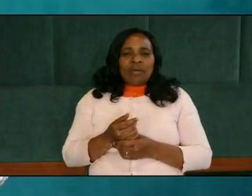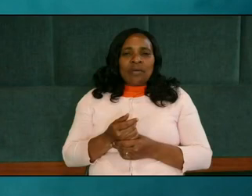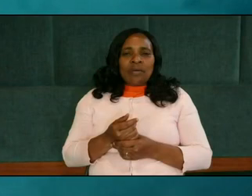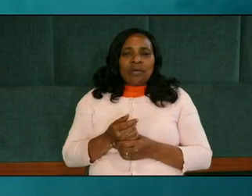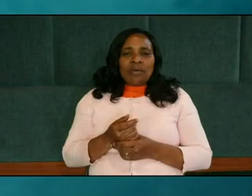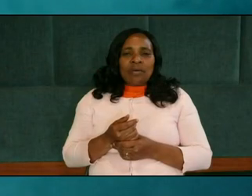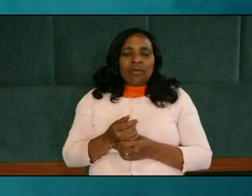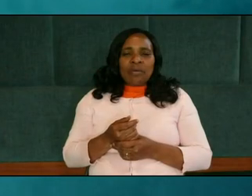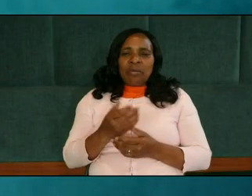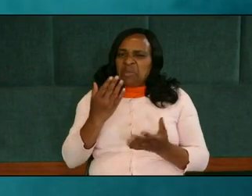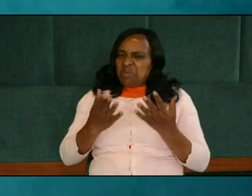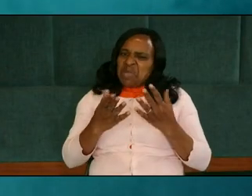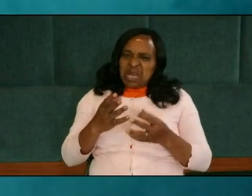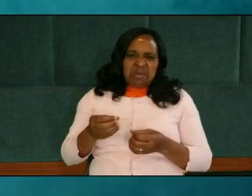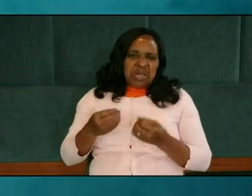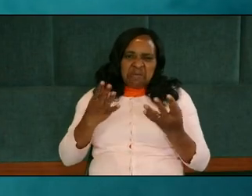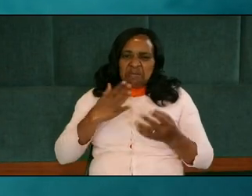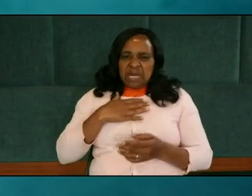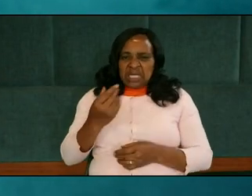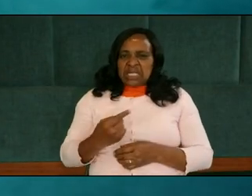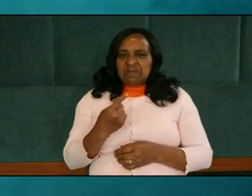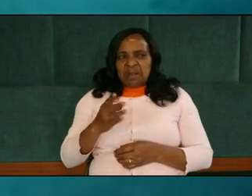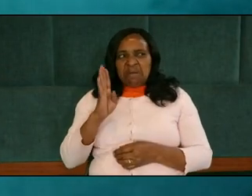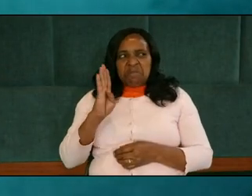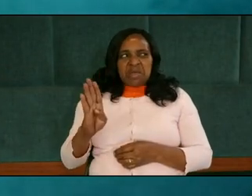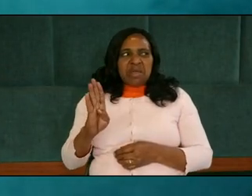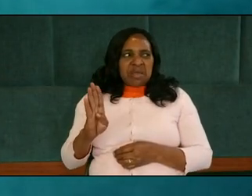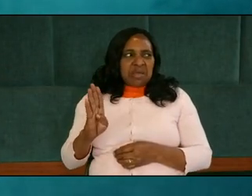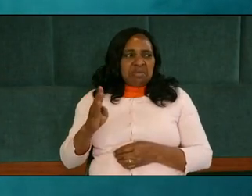maybe a B. Not okay,